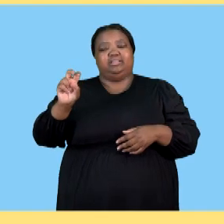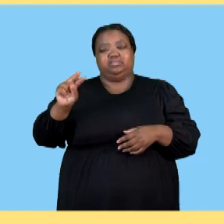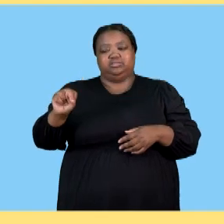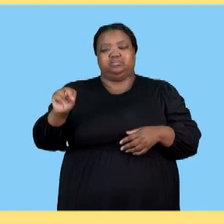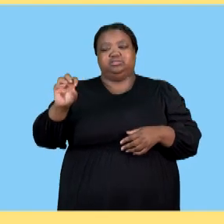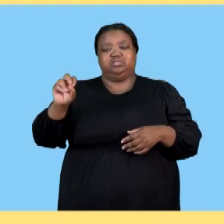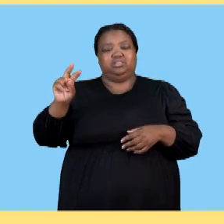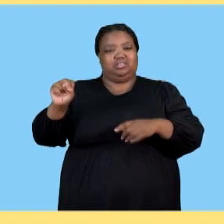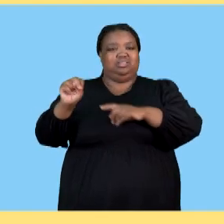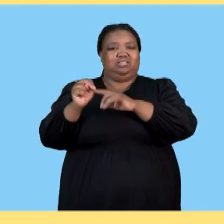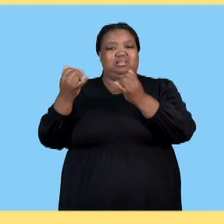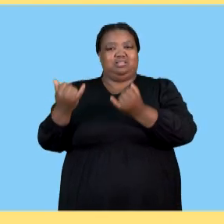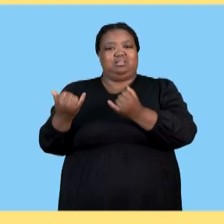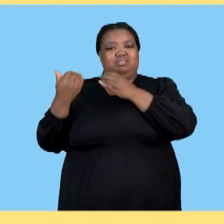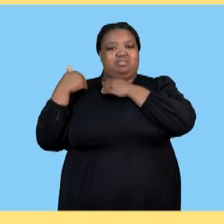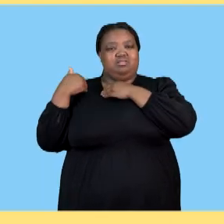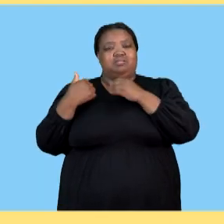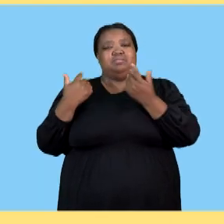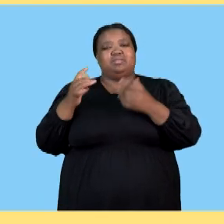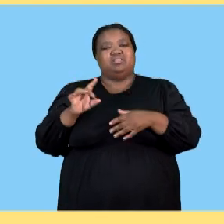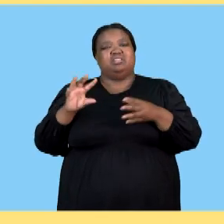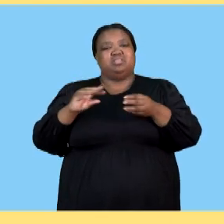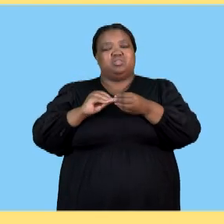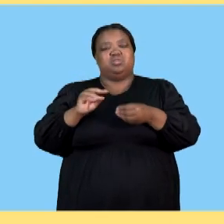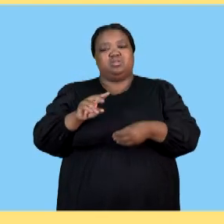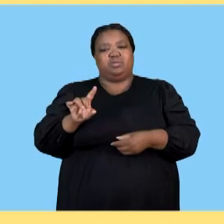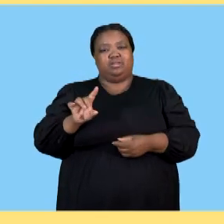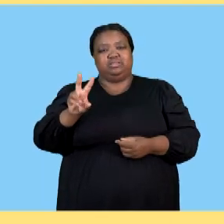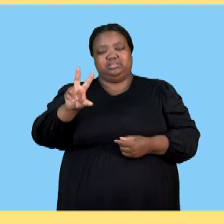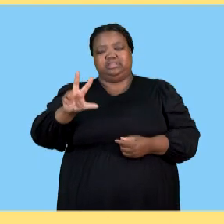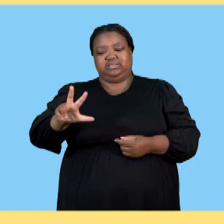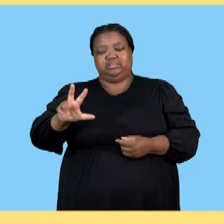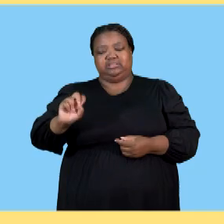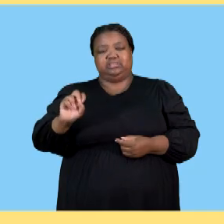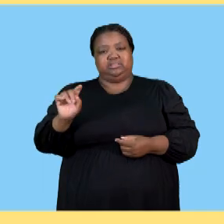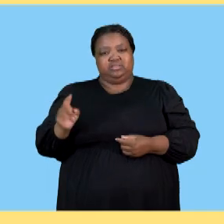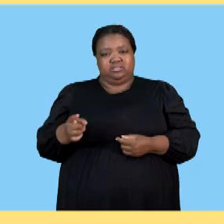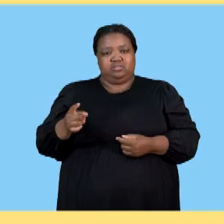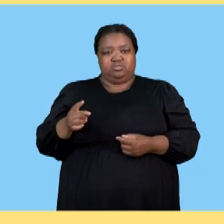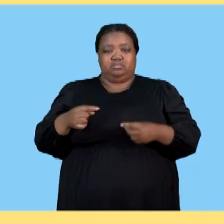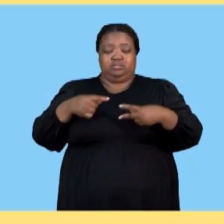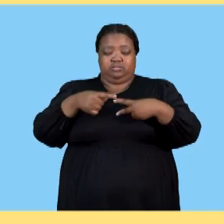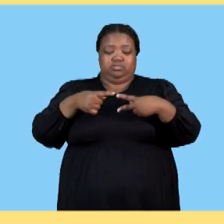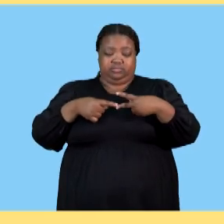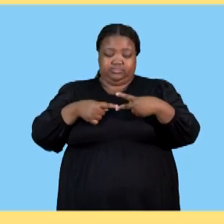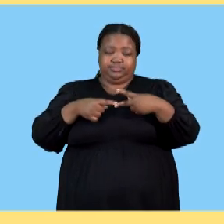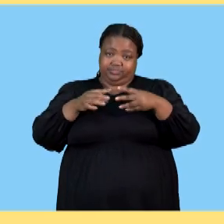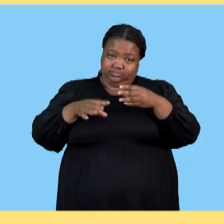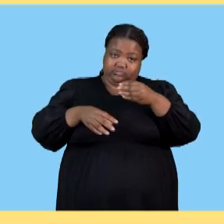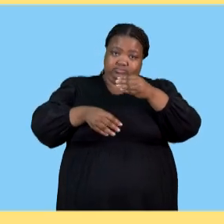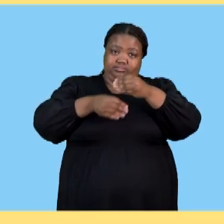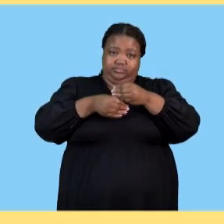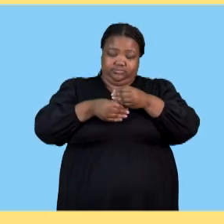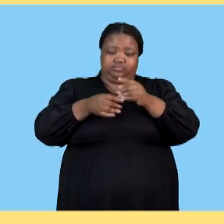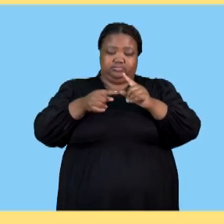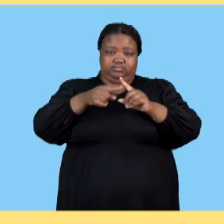non-current liabilities. And that gives you 80,000. There is 80,000. If I add this two,